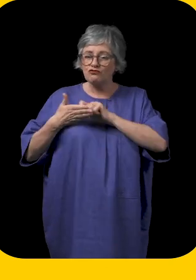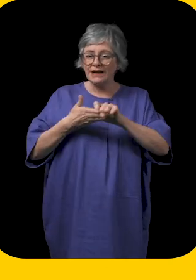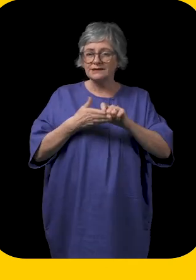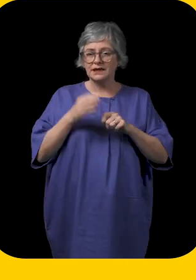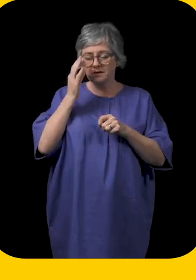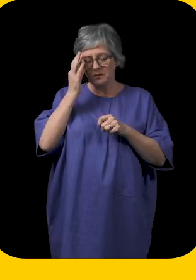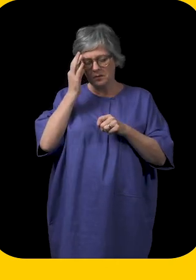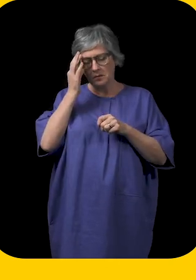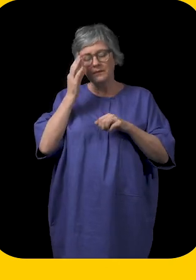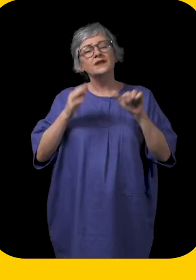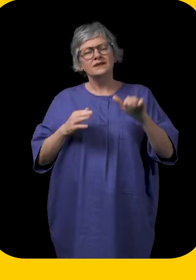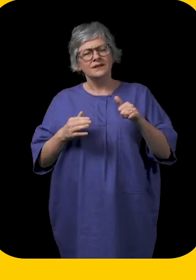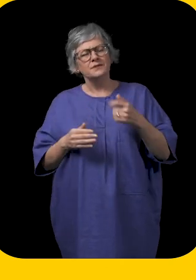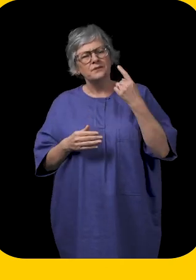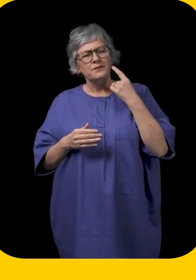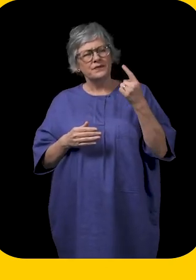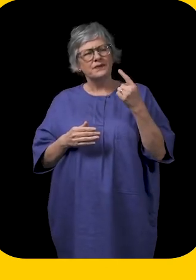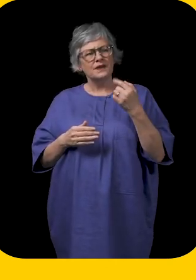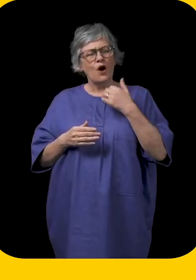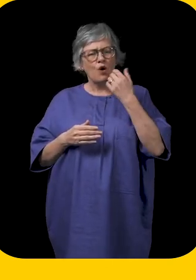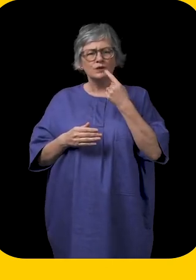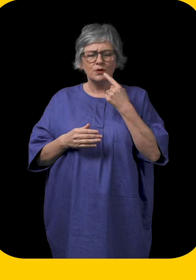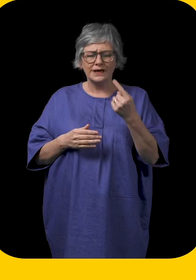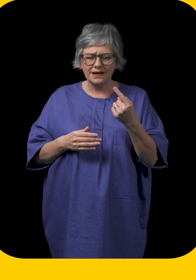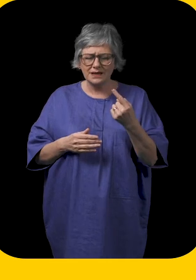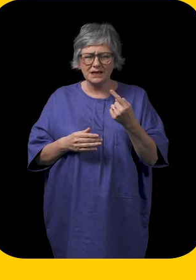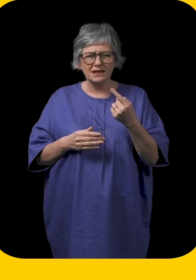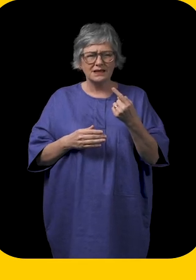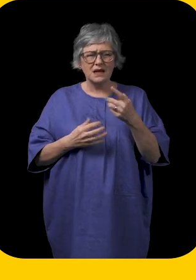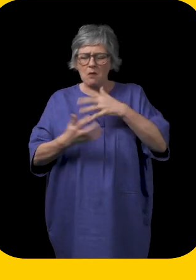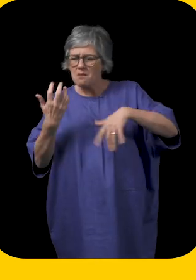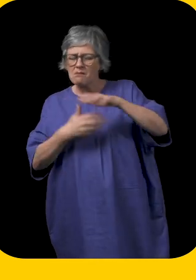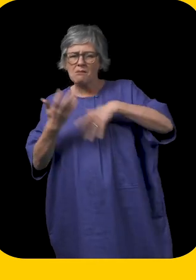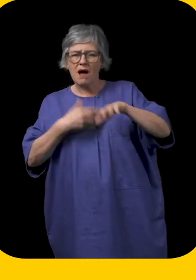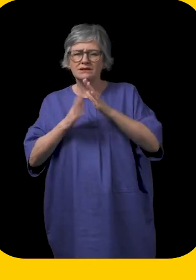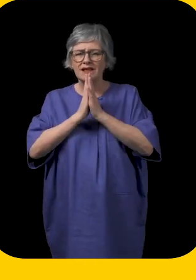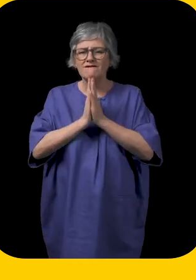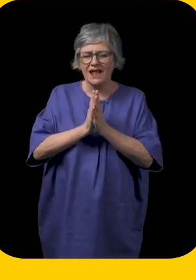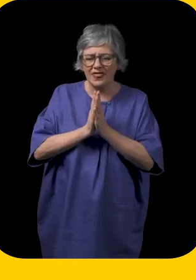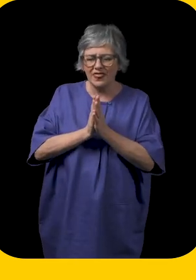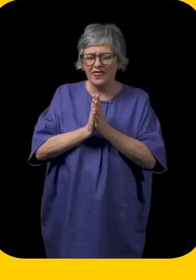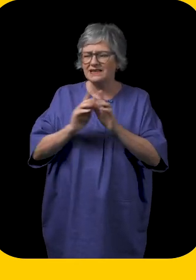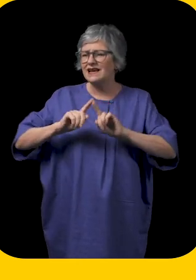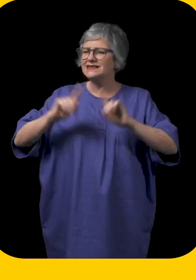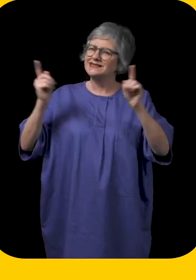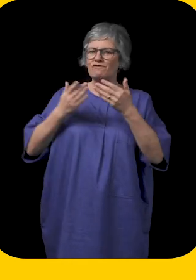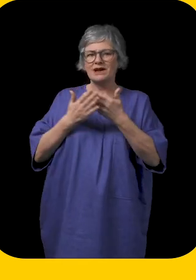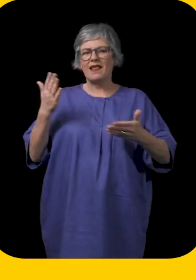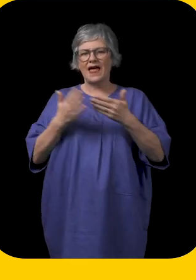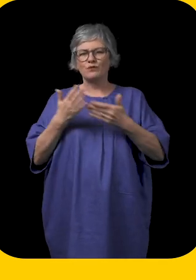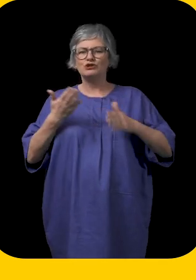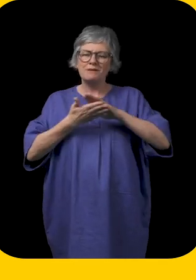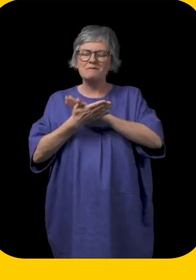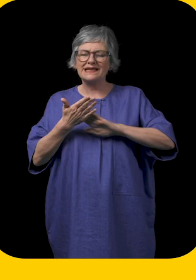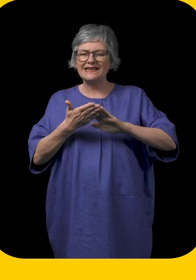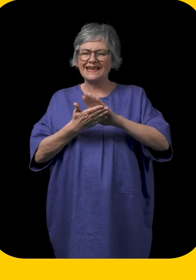writing? Yeah, I think I always would have said we were multi-faith, but I think that's just like a difference of